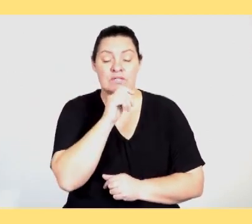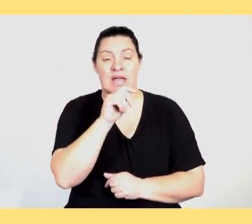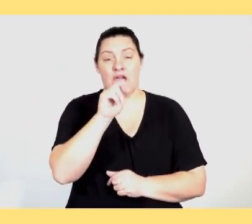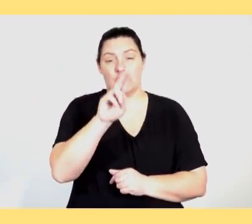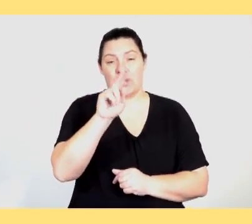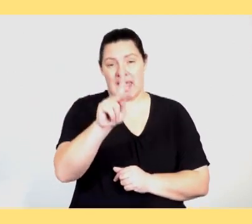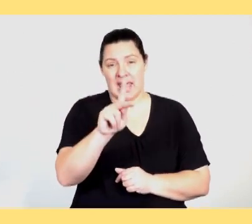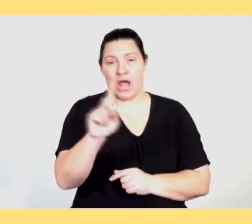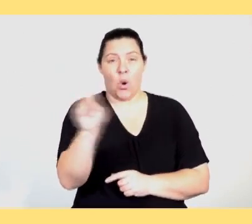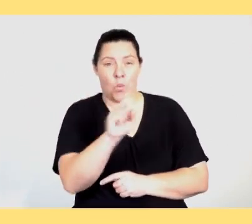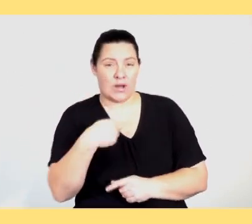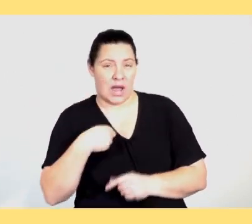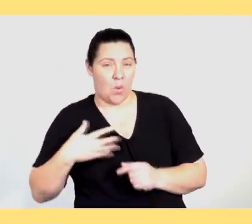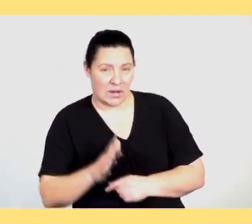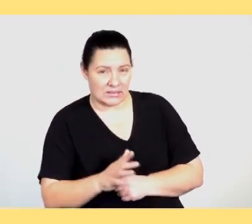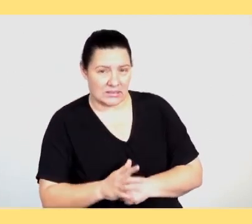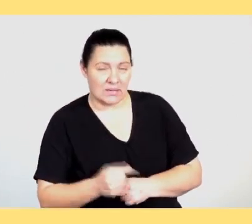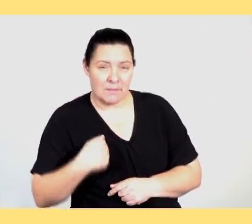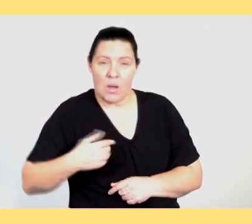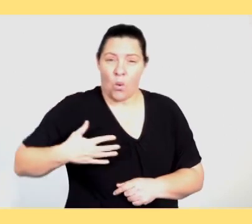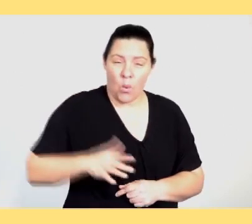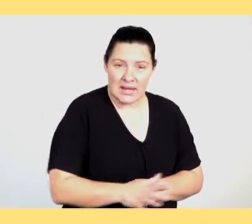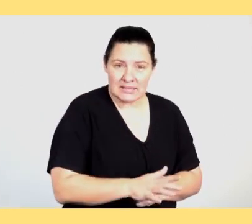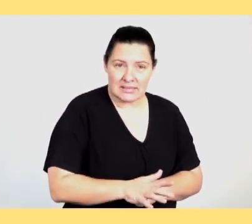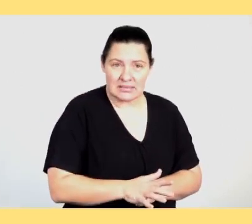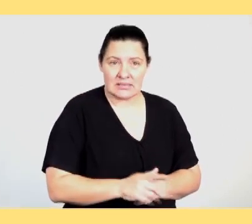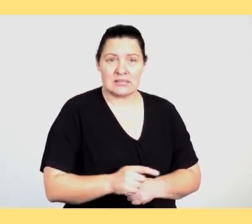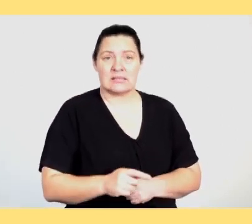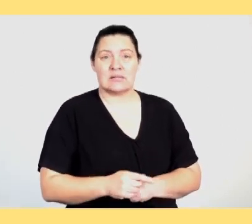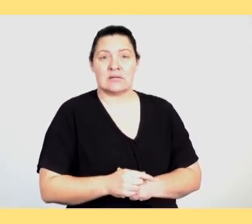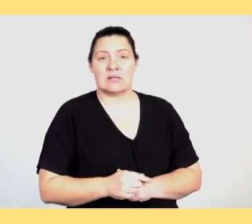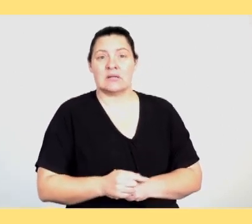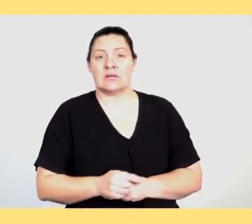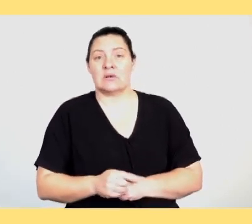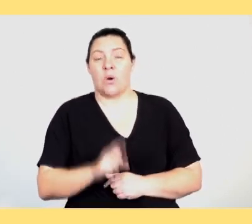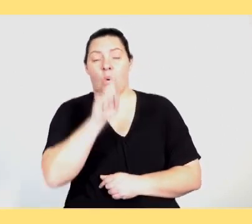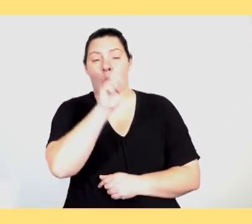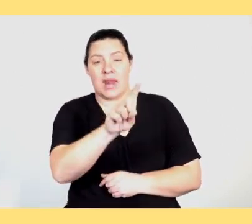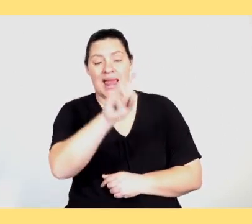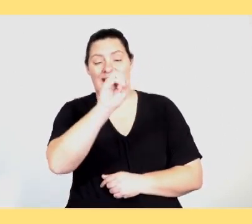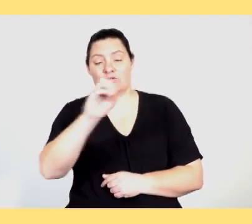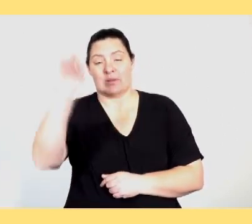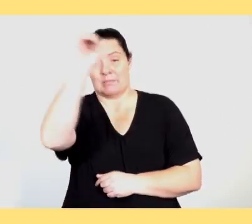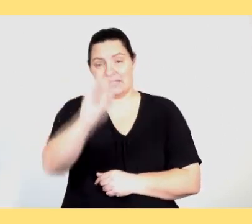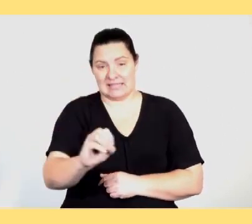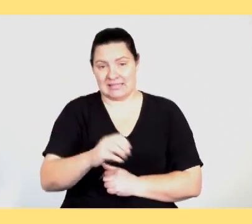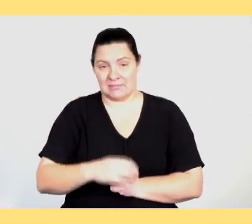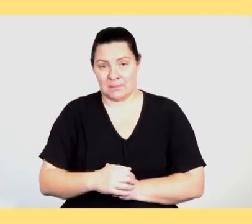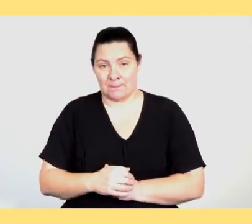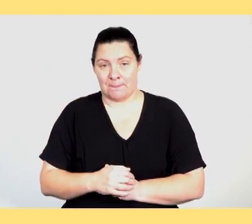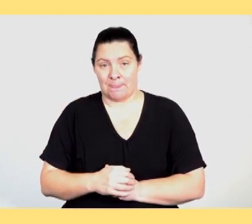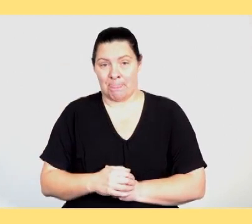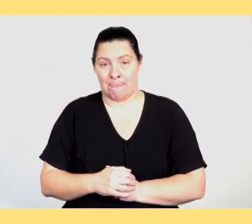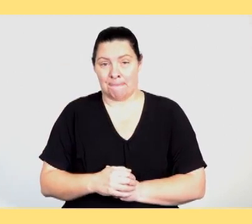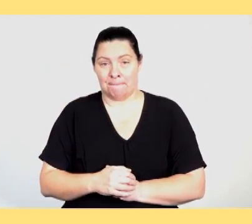UK method, which says, what is it that I want? This is what I want. I want the 100%. So I